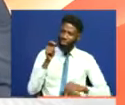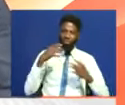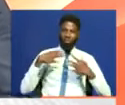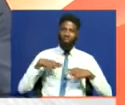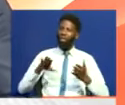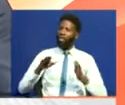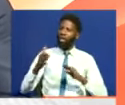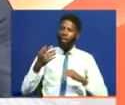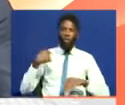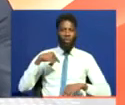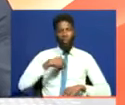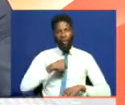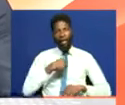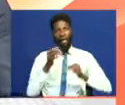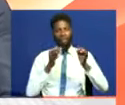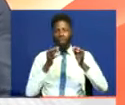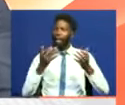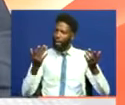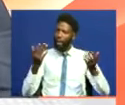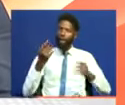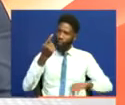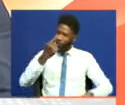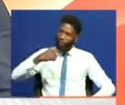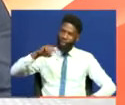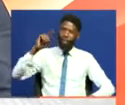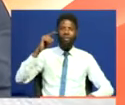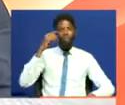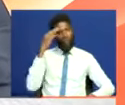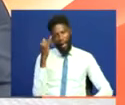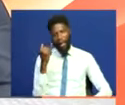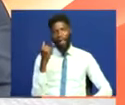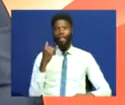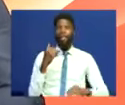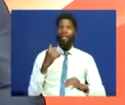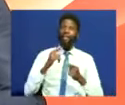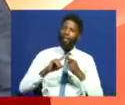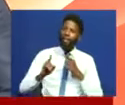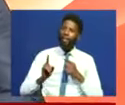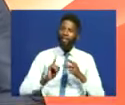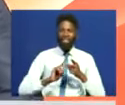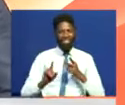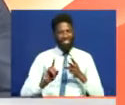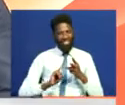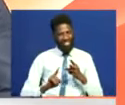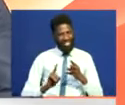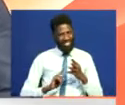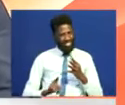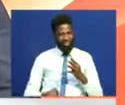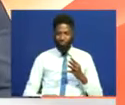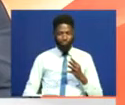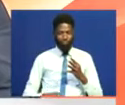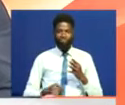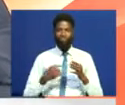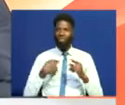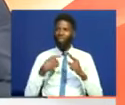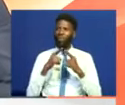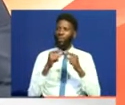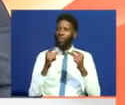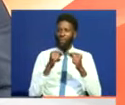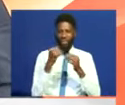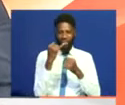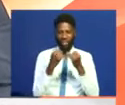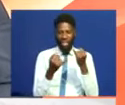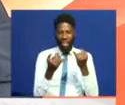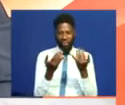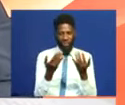are justifying their death in the most gruesome of ways. Mm-hmm. And my closing remarks would be,